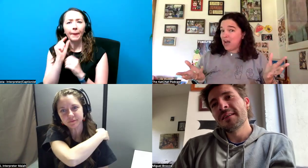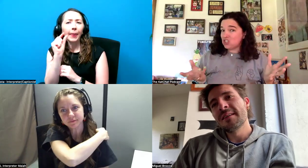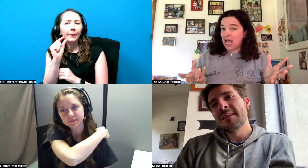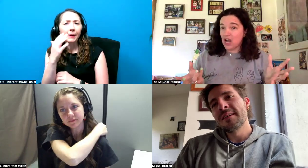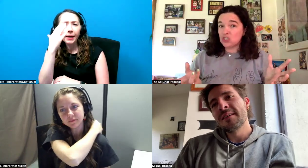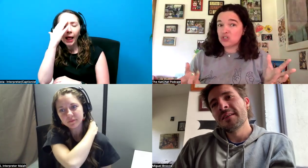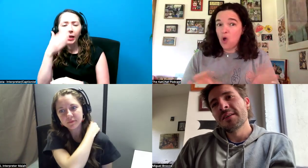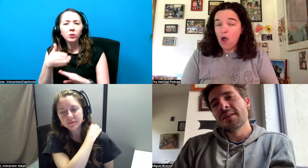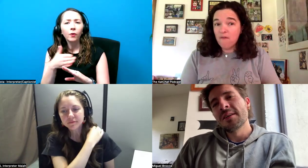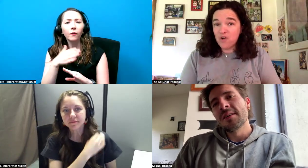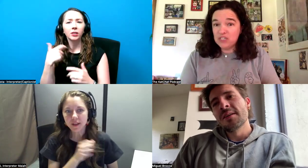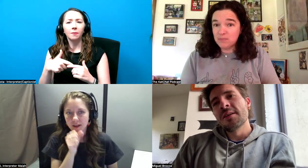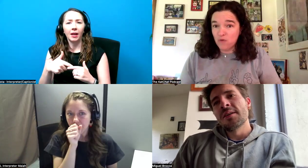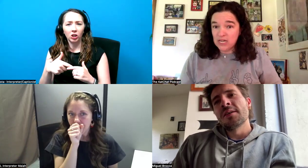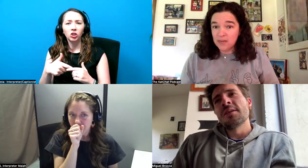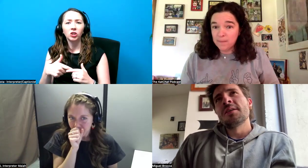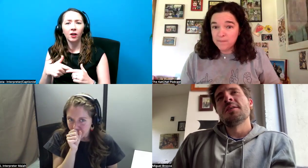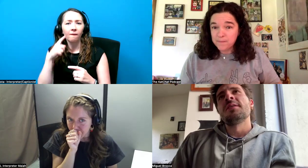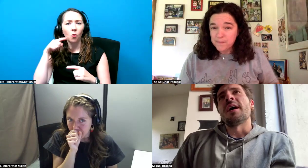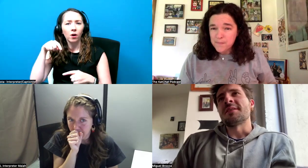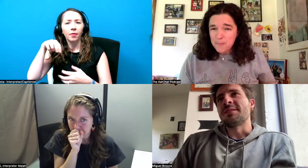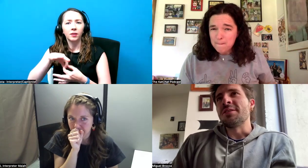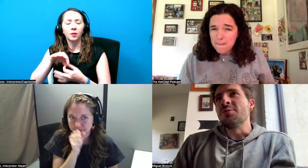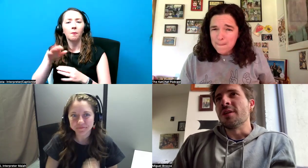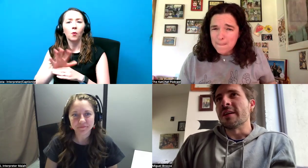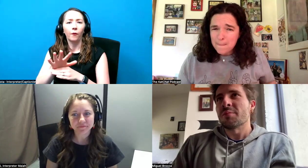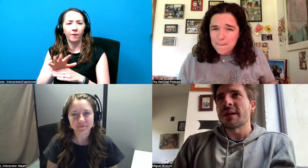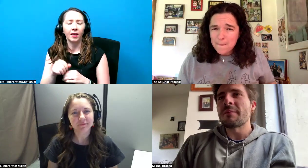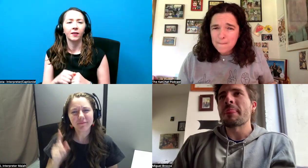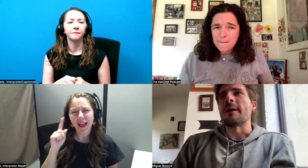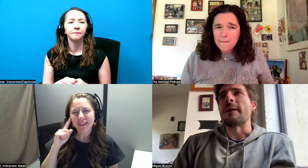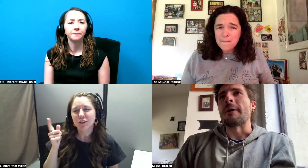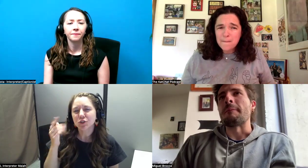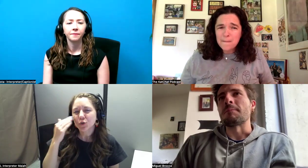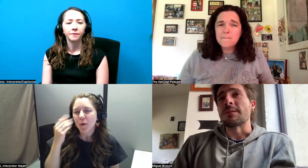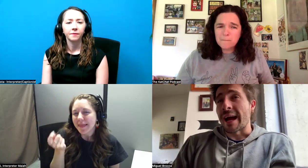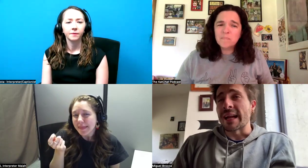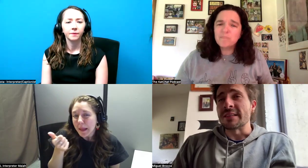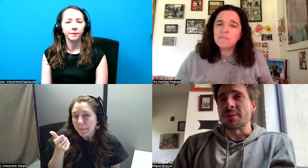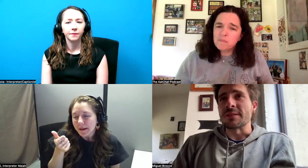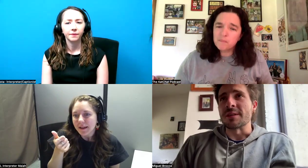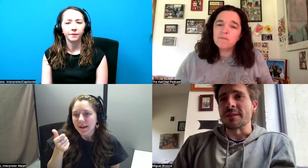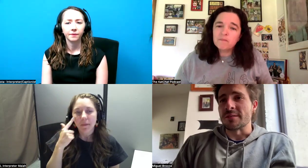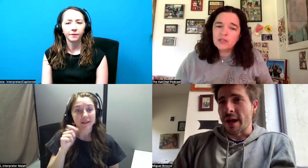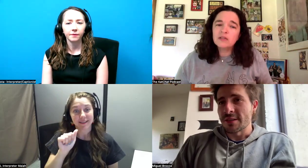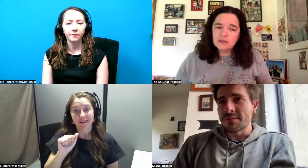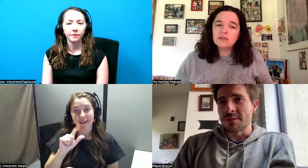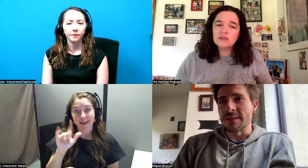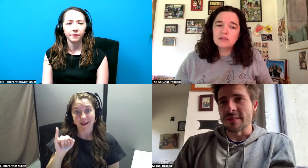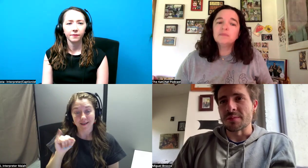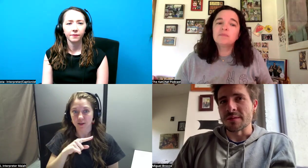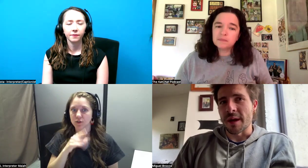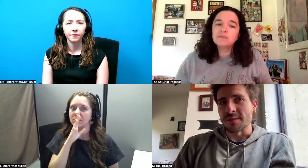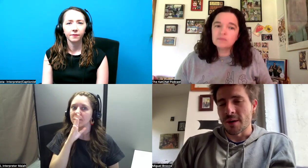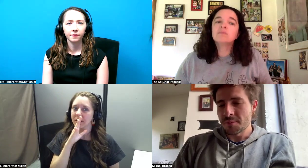in Spanish language for this movie? I think she knew a little bit because Ali speaks really good Spanish. She